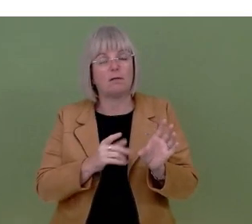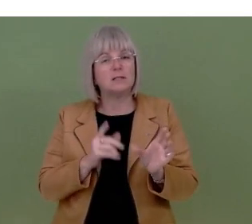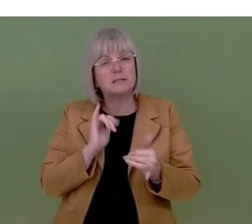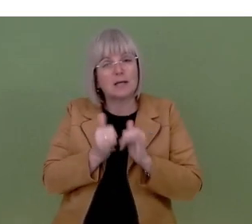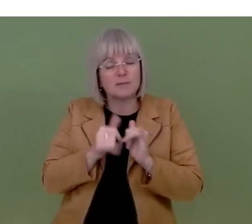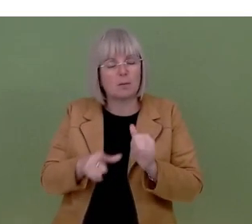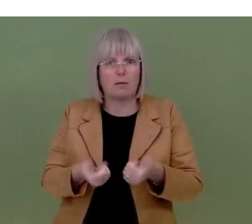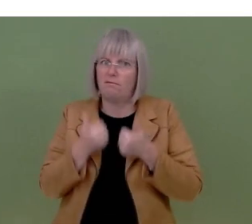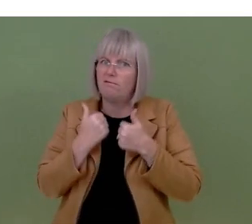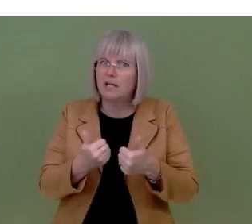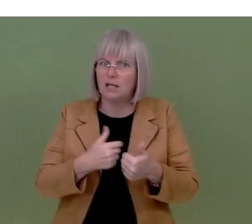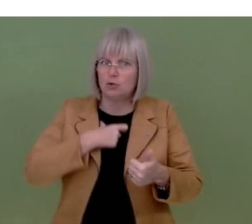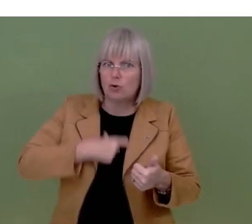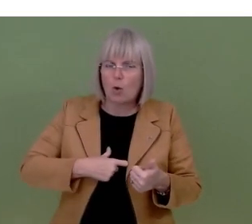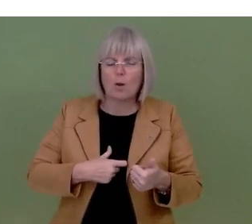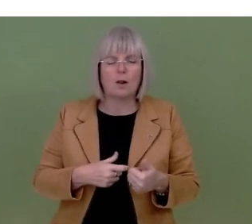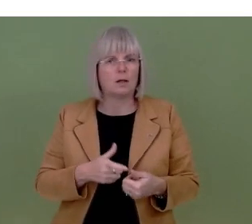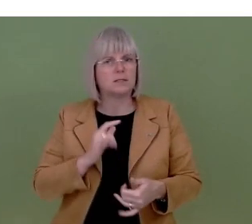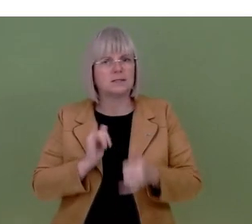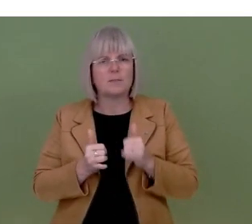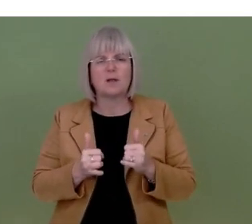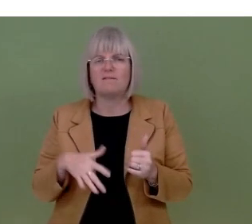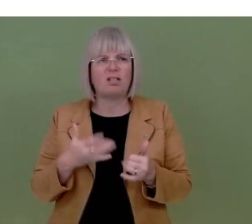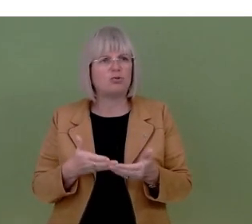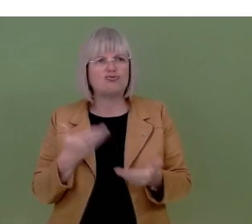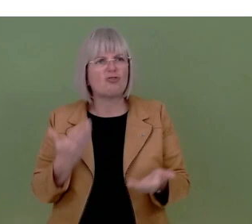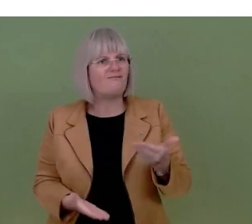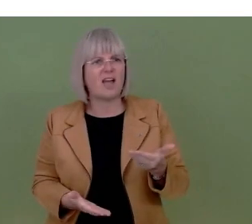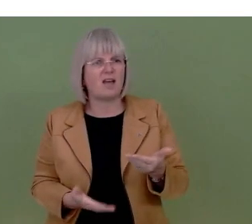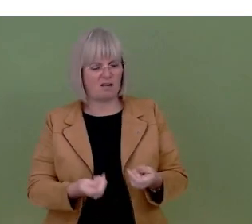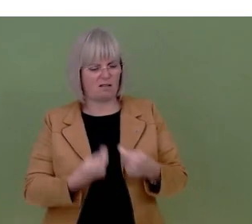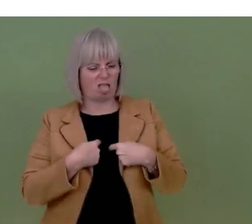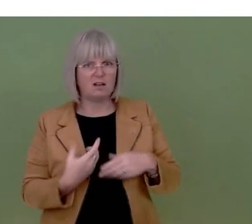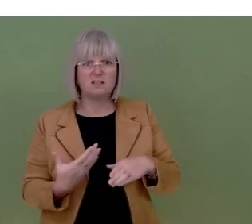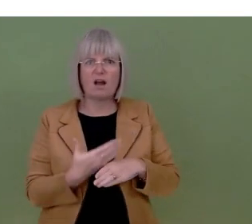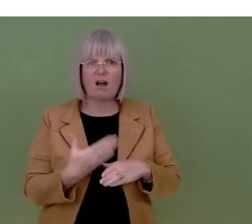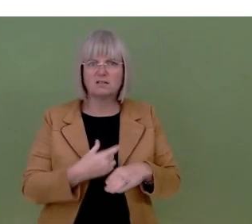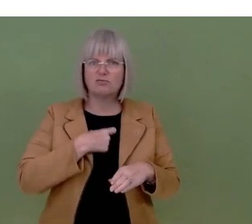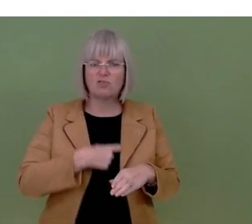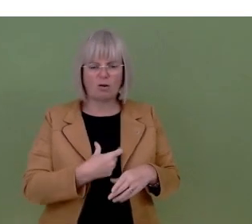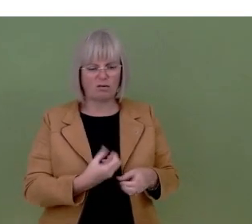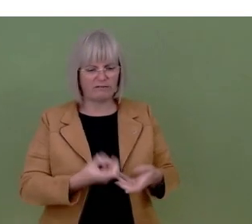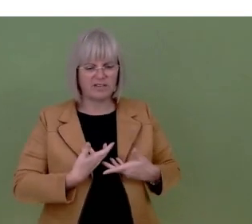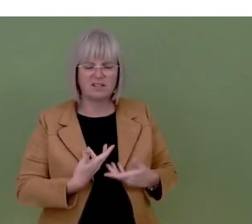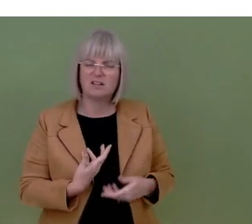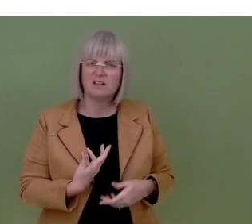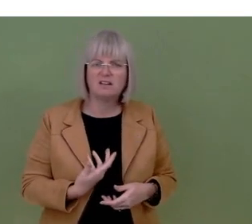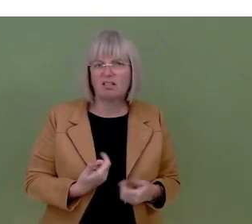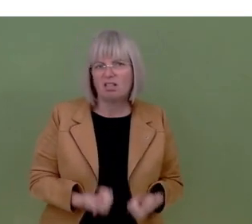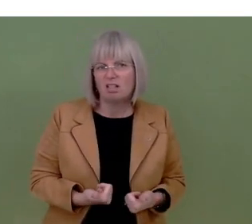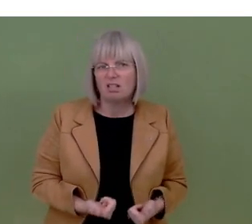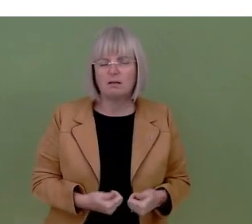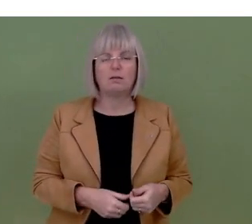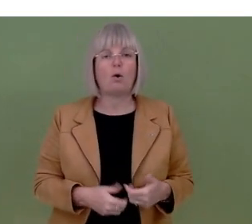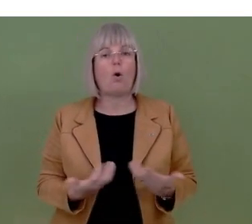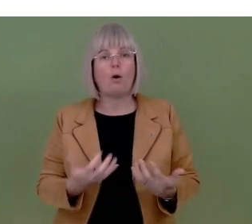it feels unfair for some assistant psychologists, some of the tasks or roles they get asked to do. Or you might have other professionals trained